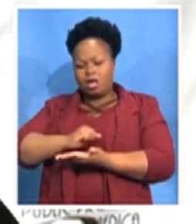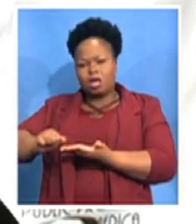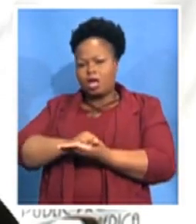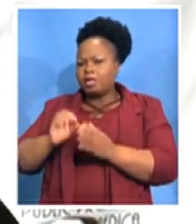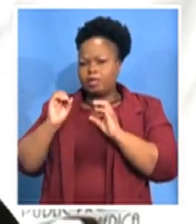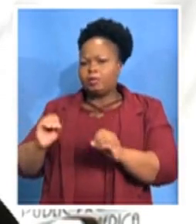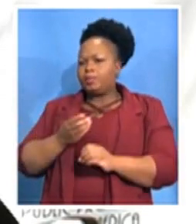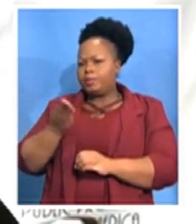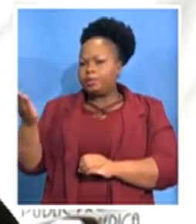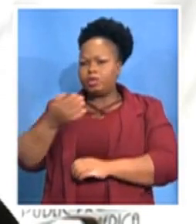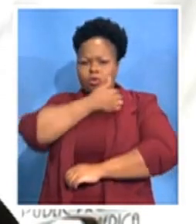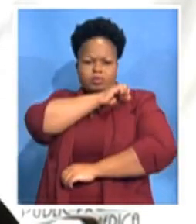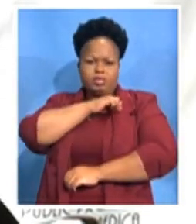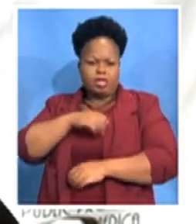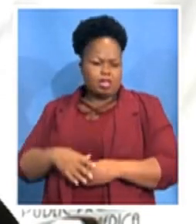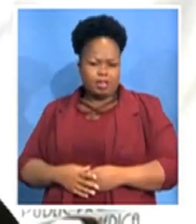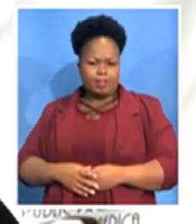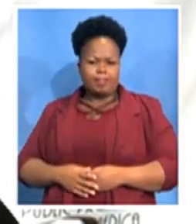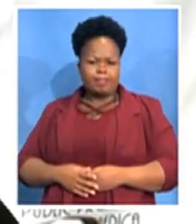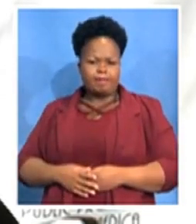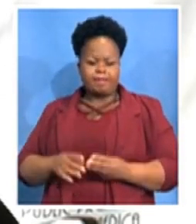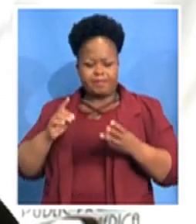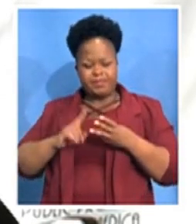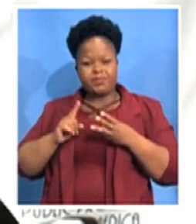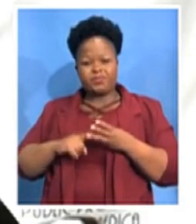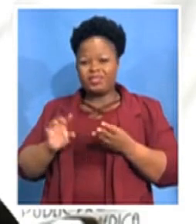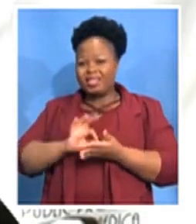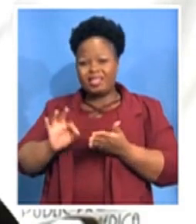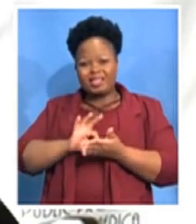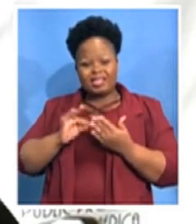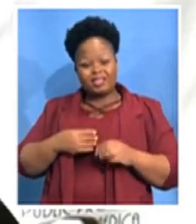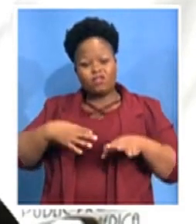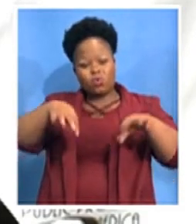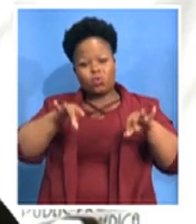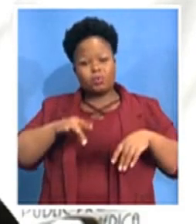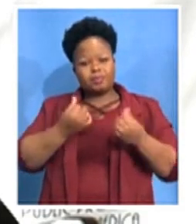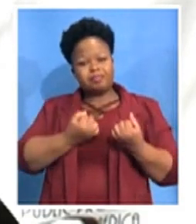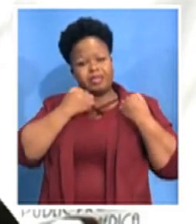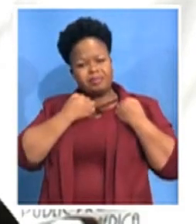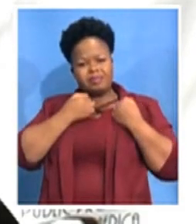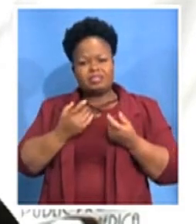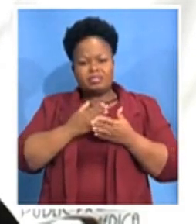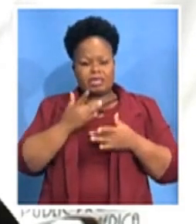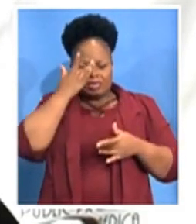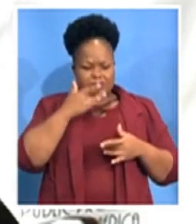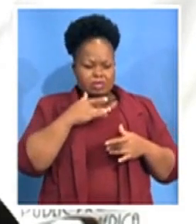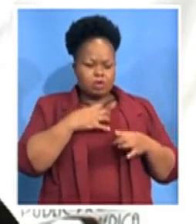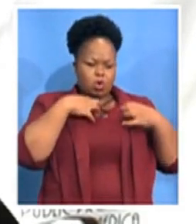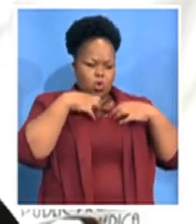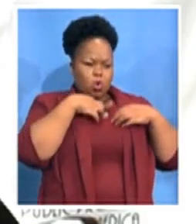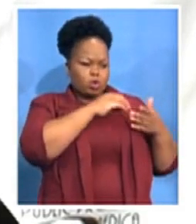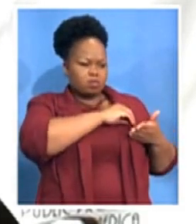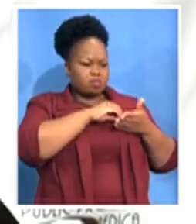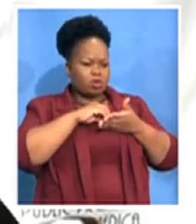Insufficient supply of clean linen. Patients have to use their own bedding because of the shortage of linen in